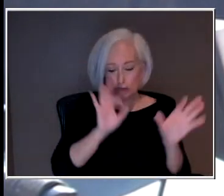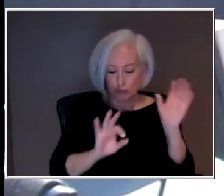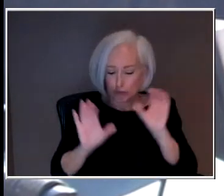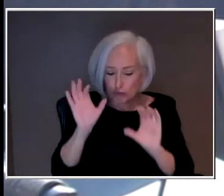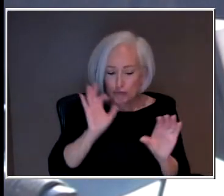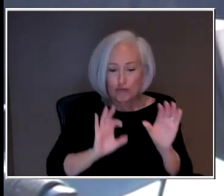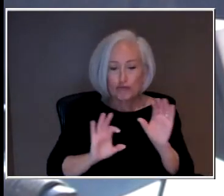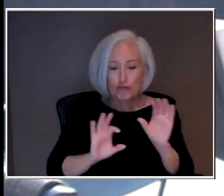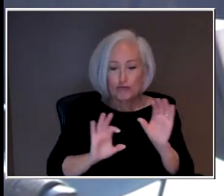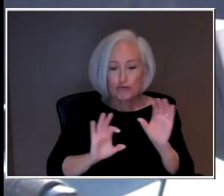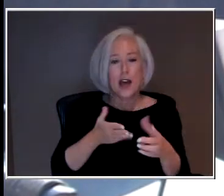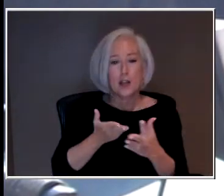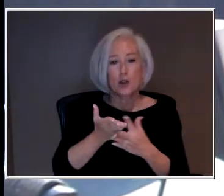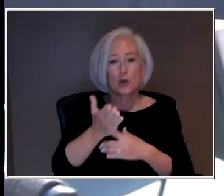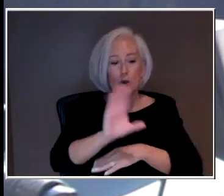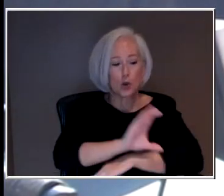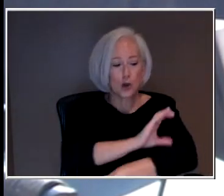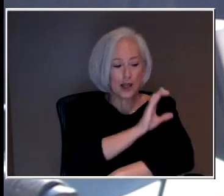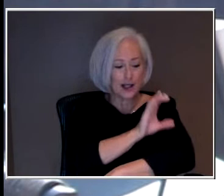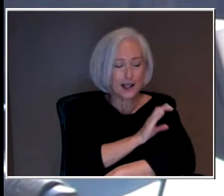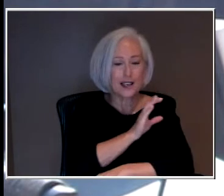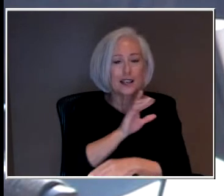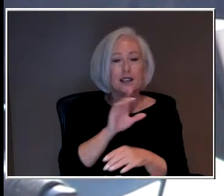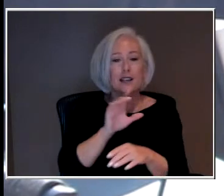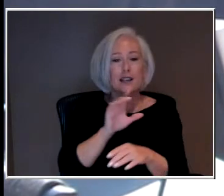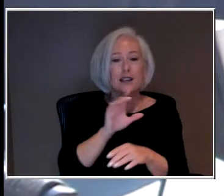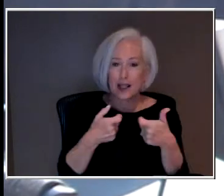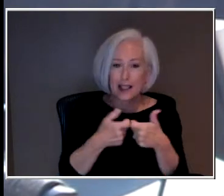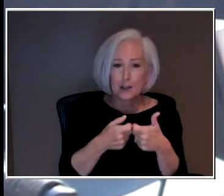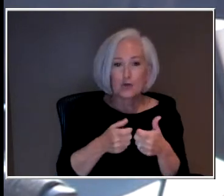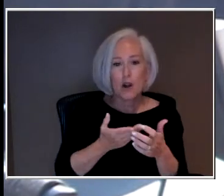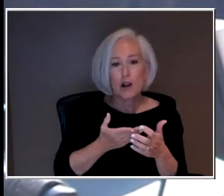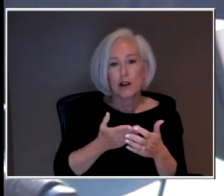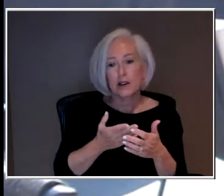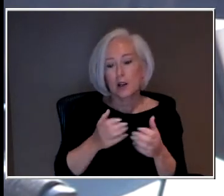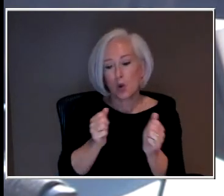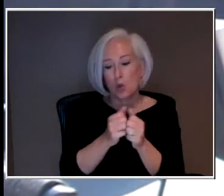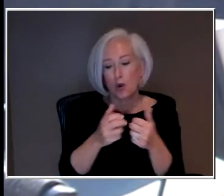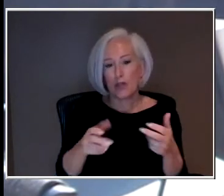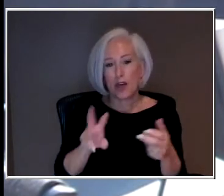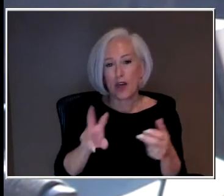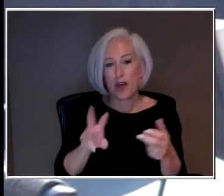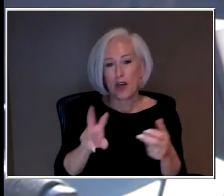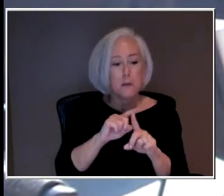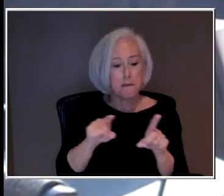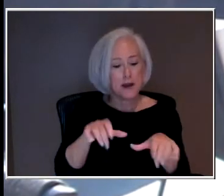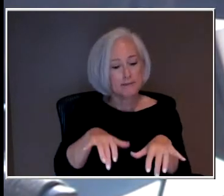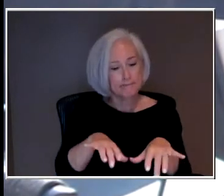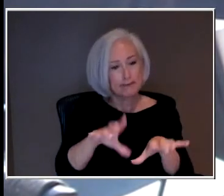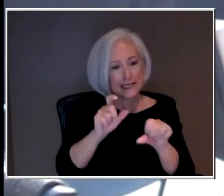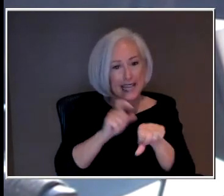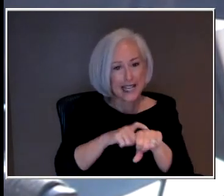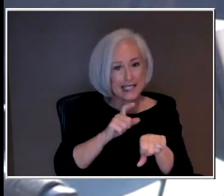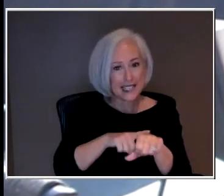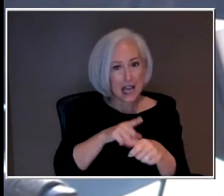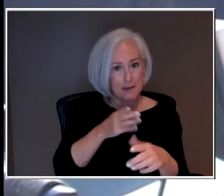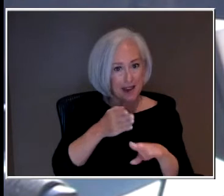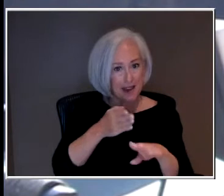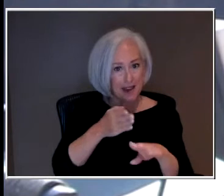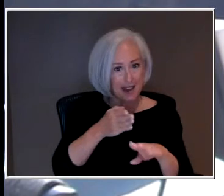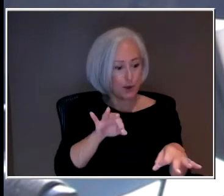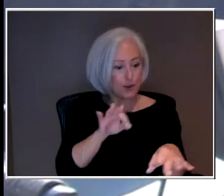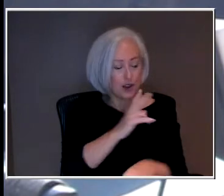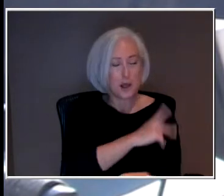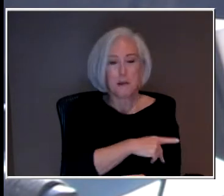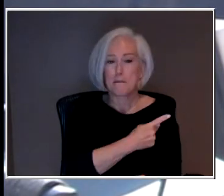and we do that kind of electronically, wirelessly. But it does take some time. But once we get it perfect, the patient really doesn't need to come back in for